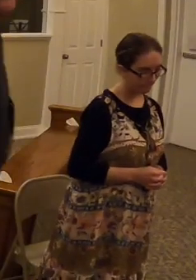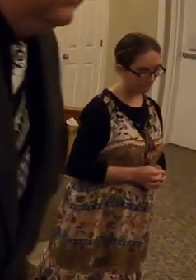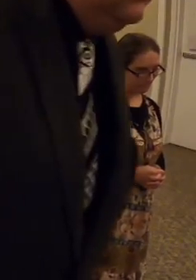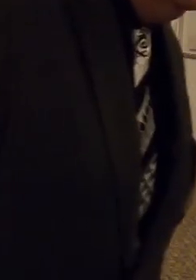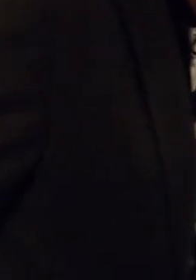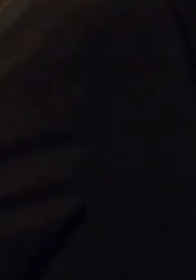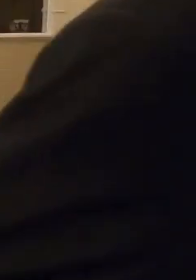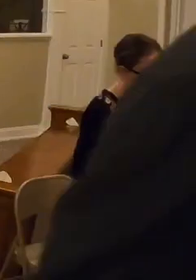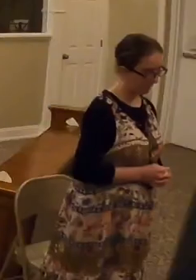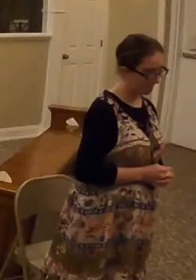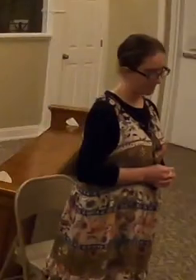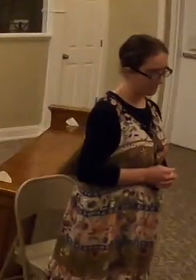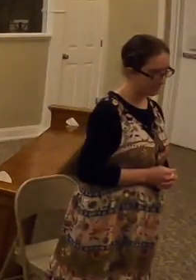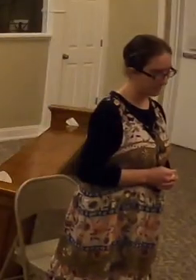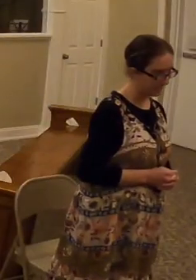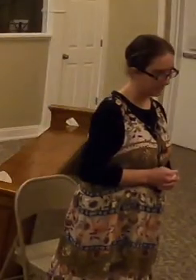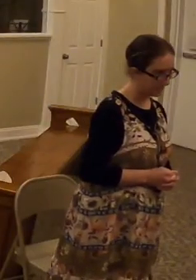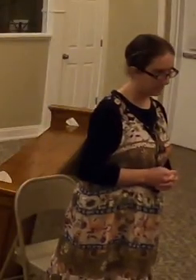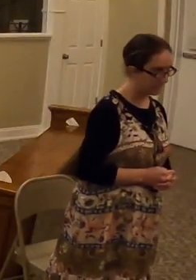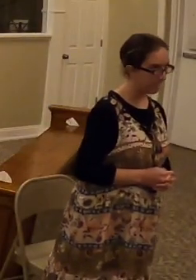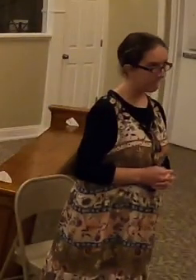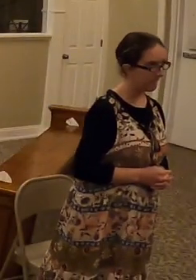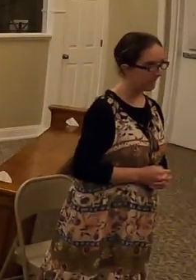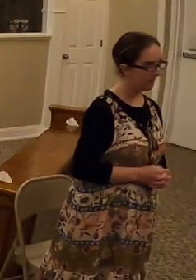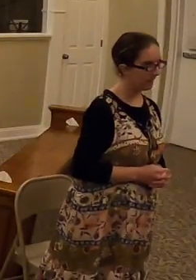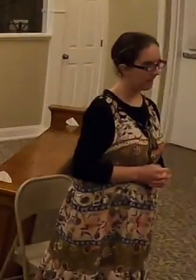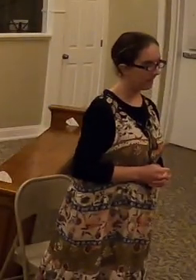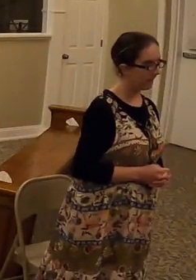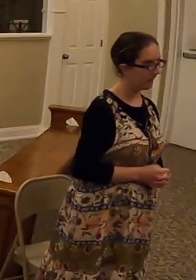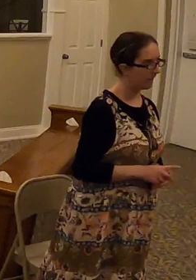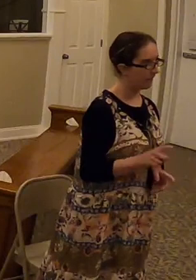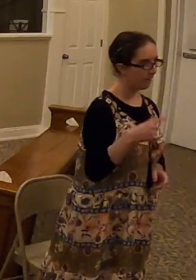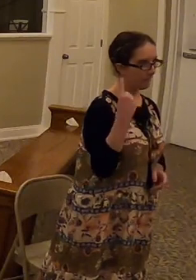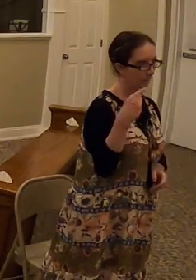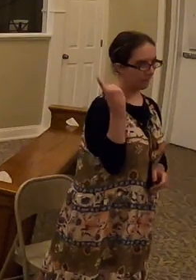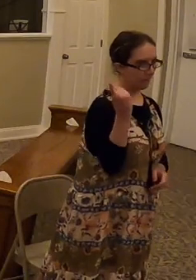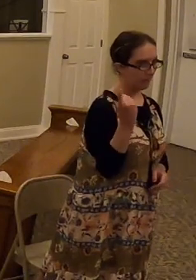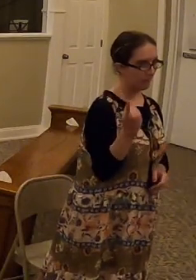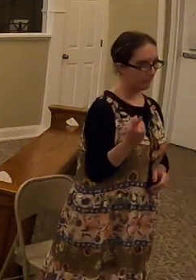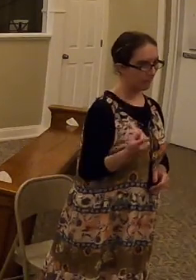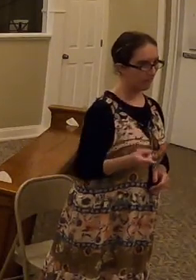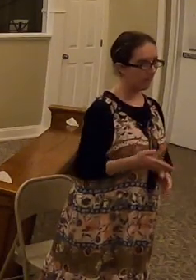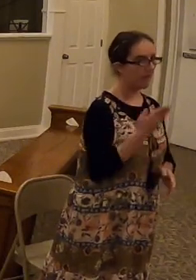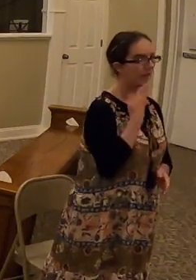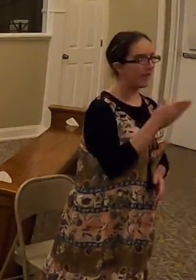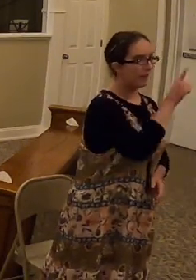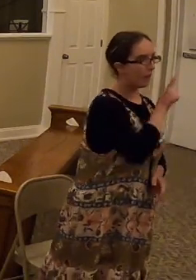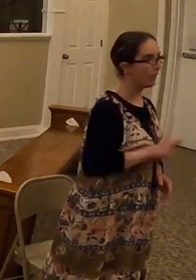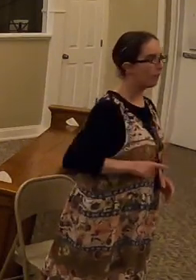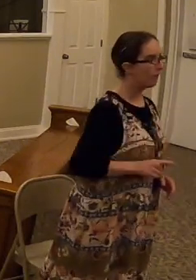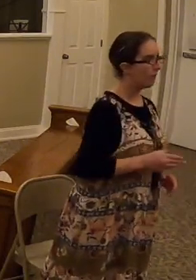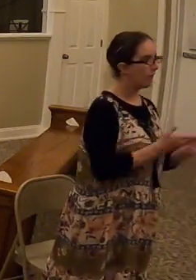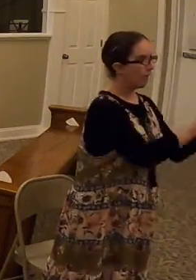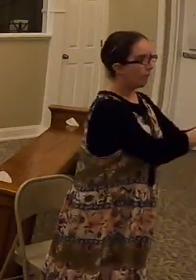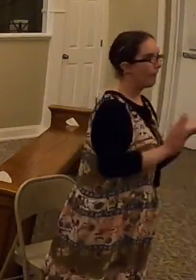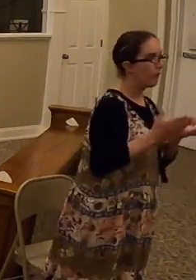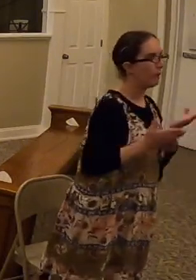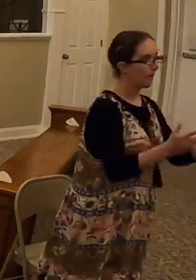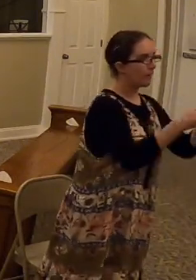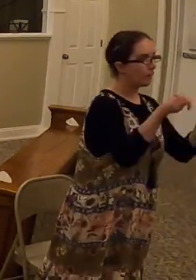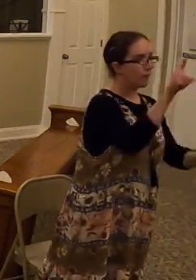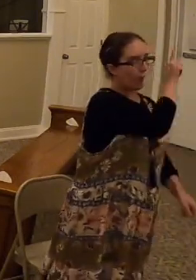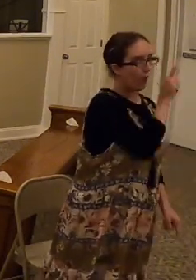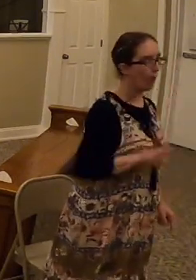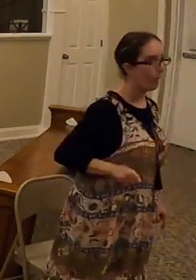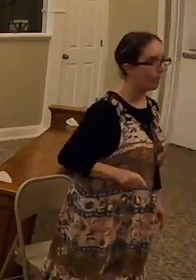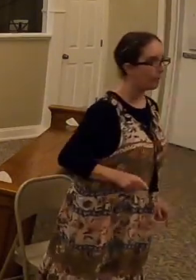Them with something so they can give it next time in Jesus' name. Hallelujah. Thank you, Lord. Amen. Bring our offerings unto the